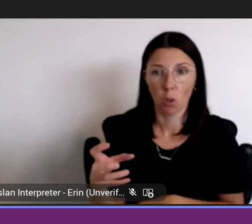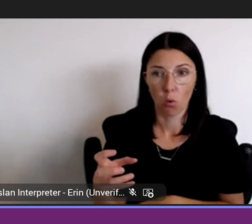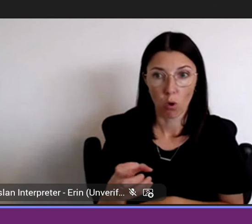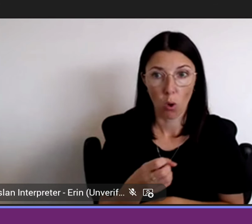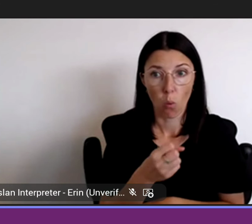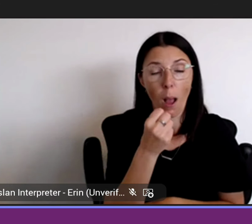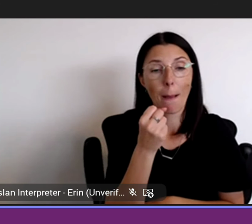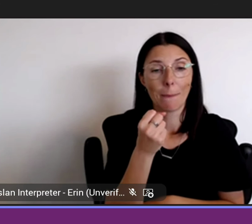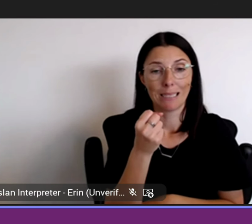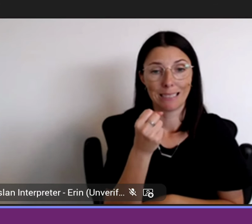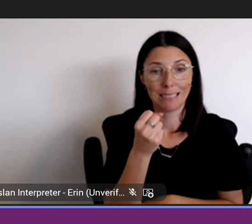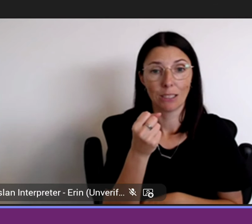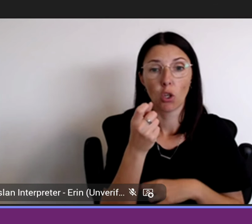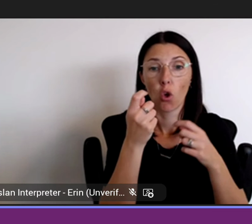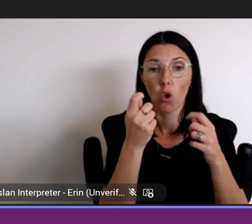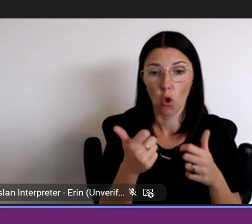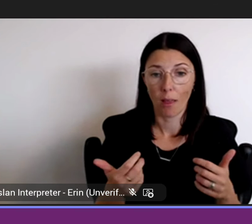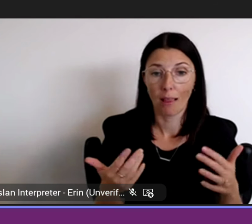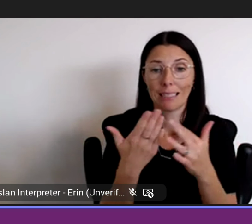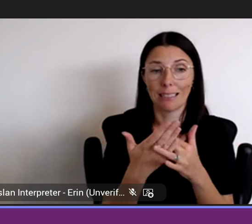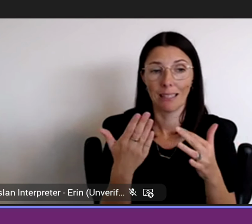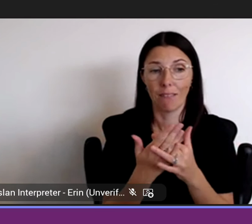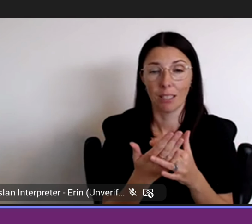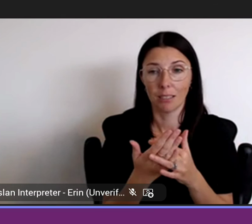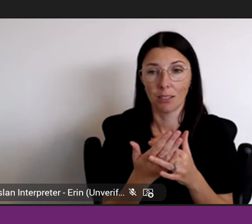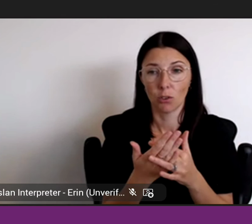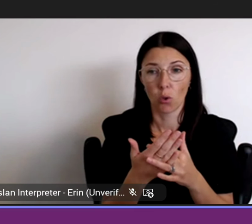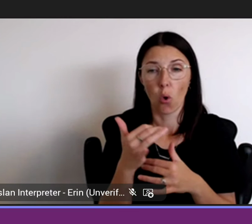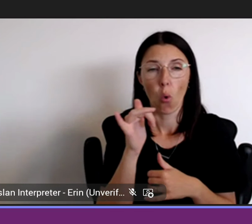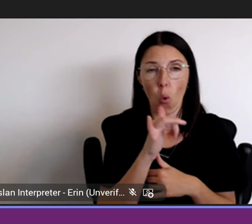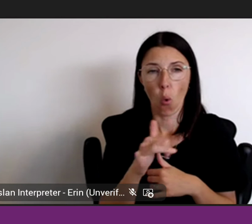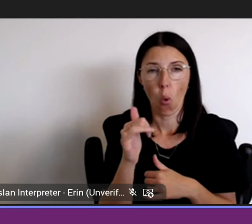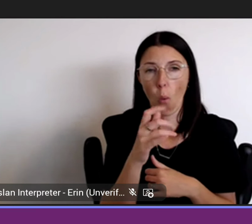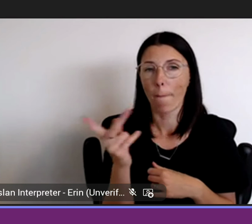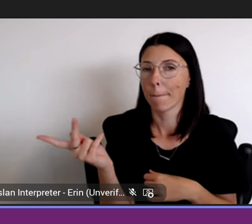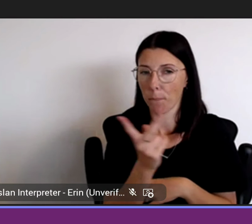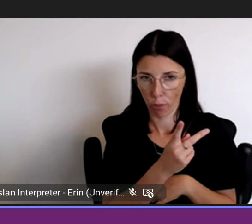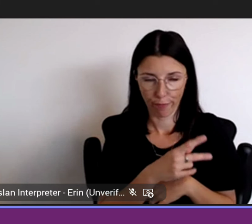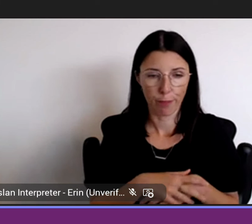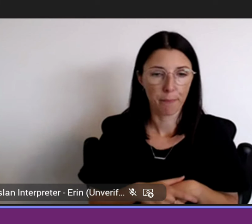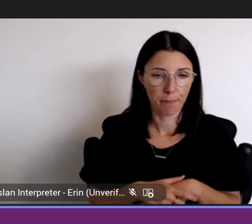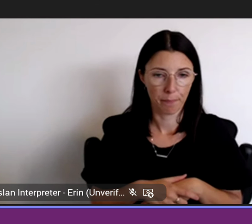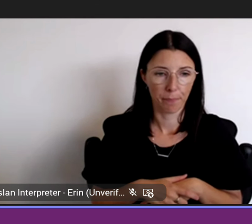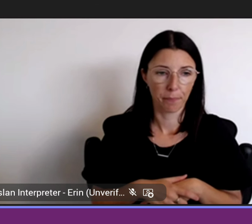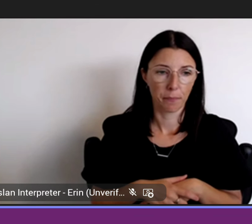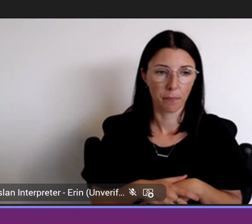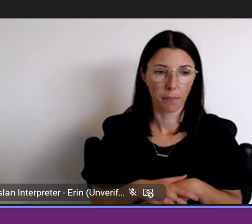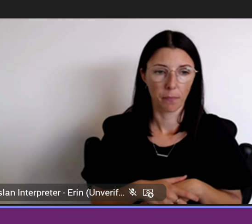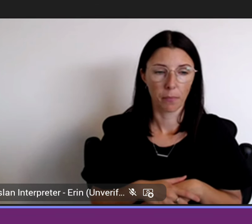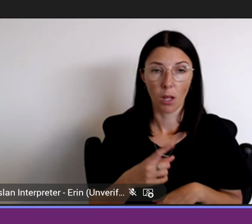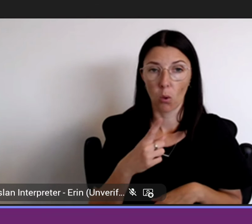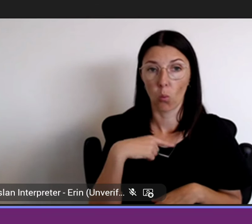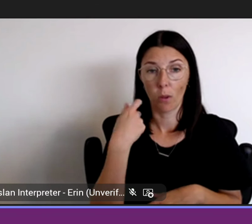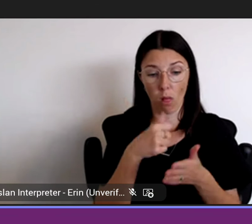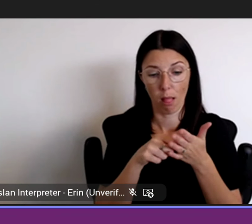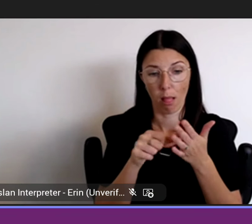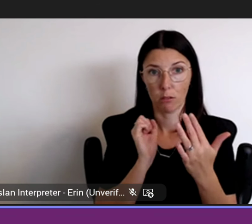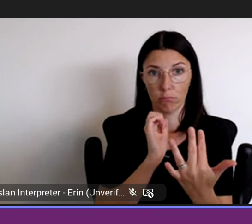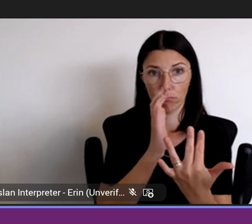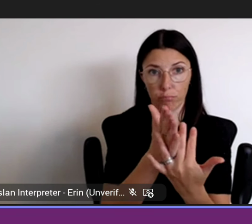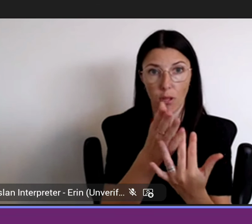for disability, early intervention requirements, or both. We will send you a letter to let you know if